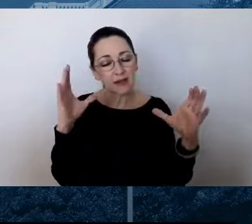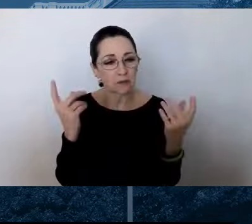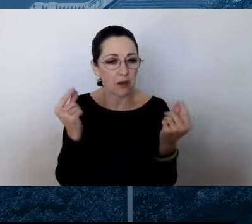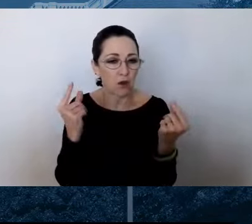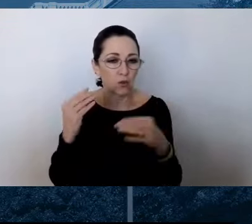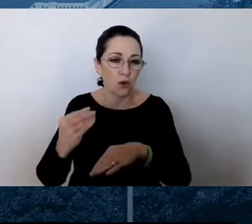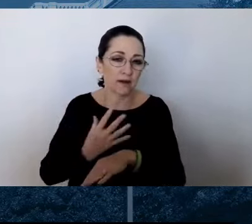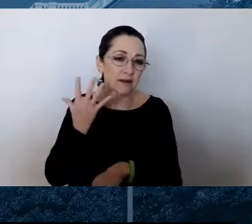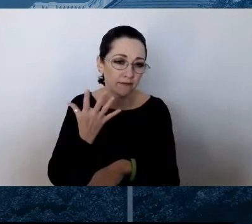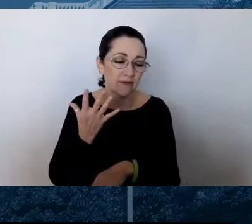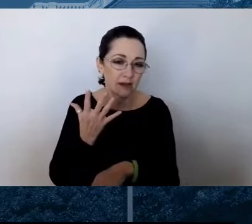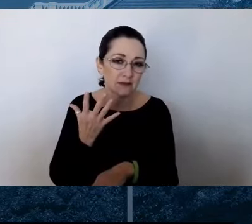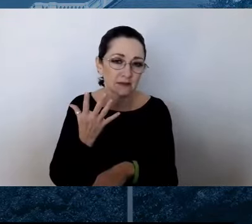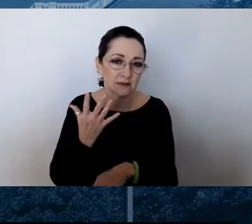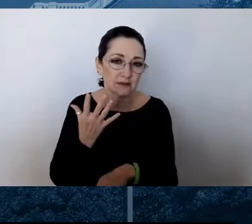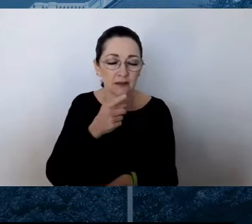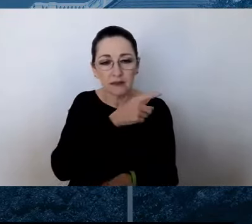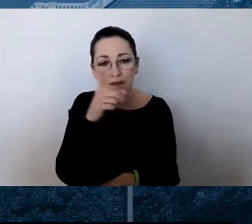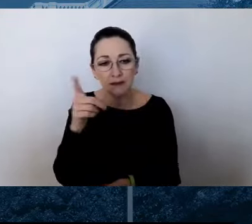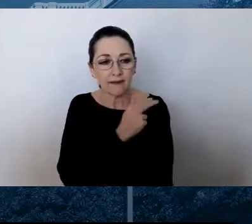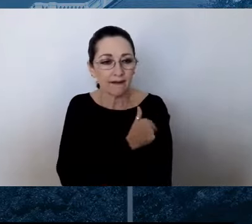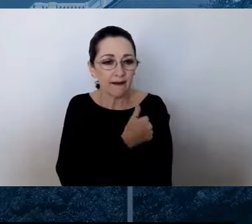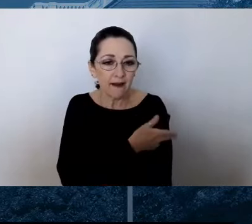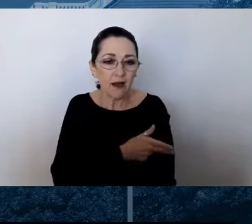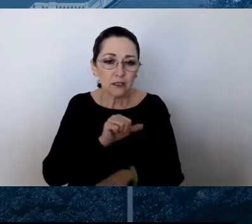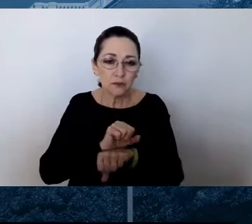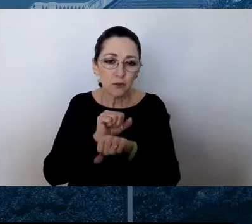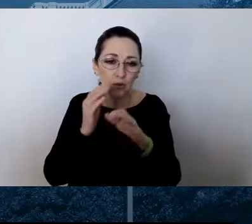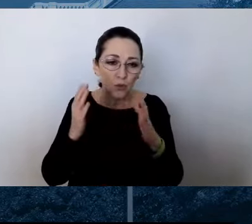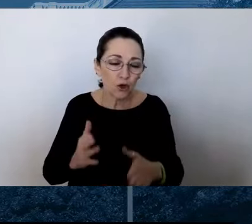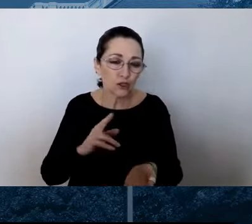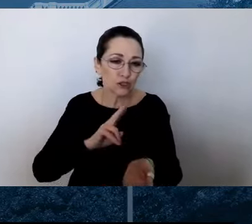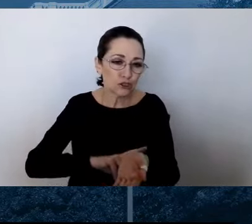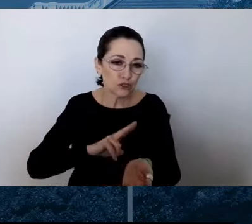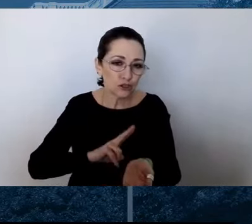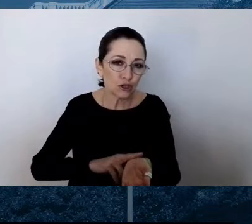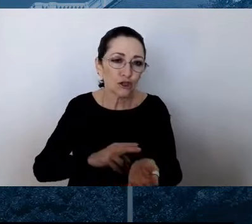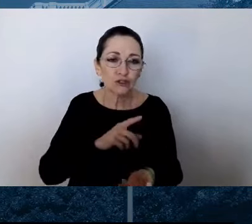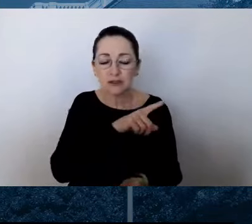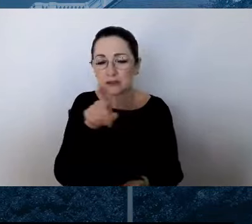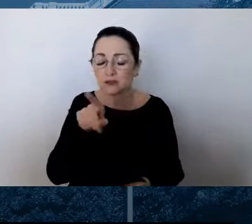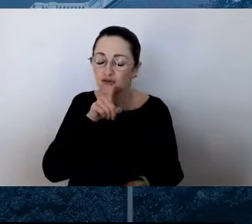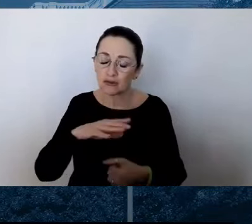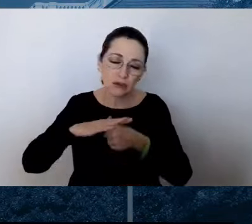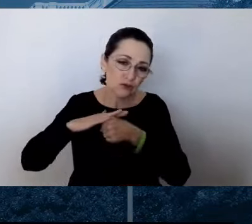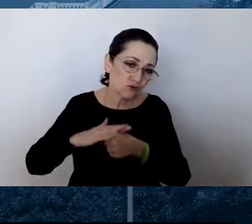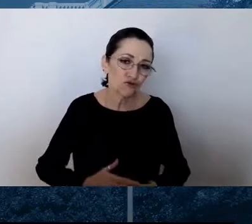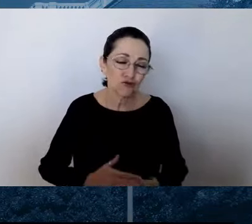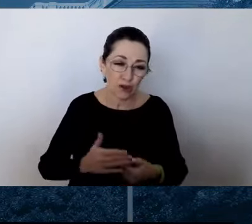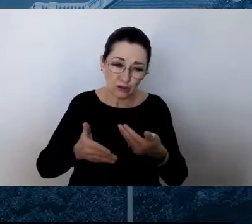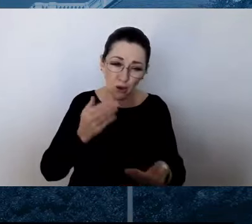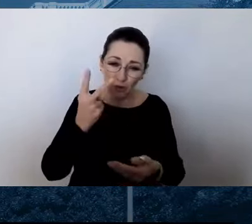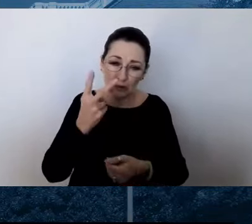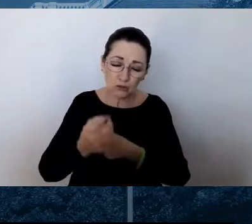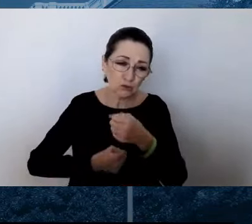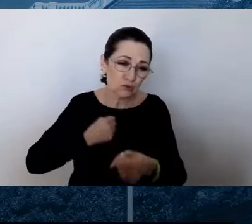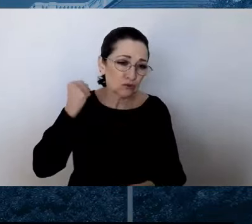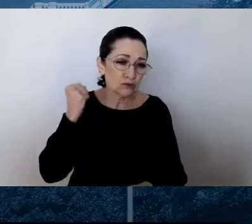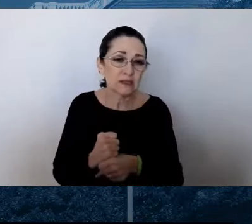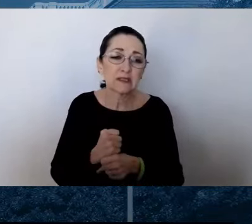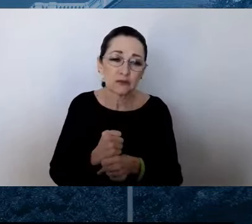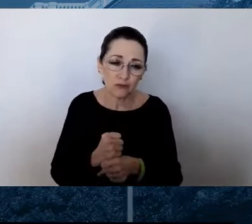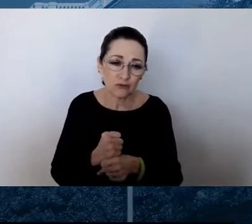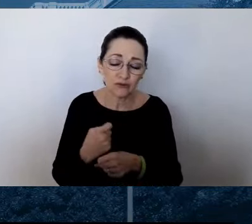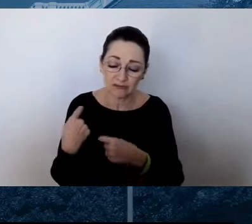hospital workers, our nurses, our first responders have really been stressed over the last almost 2 years now,